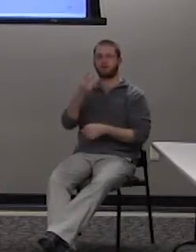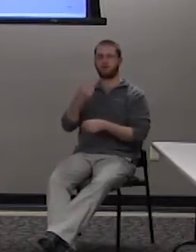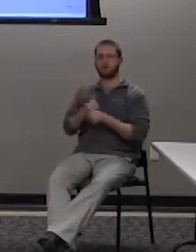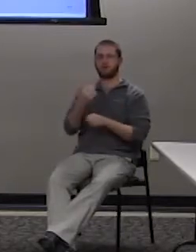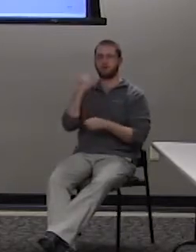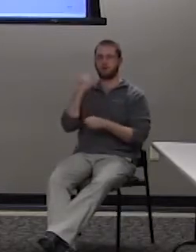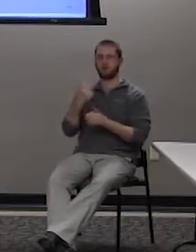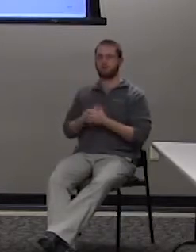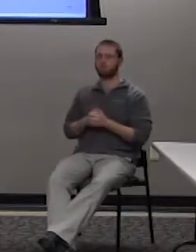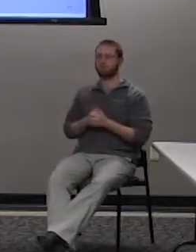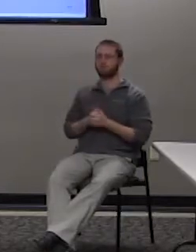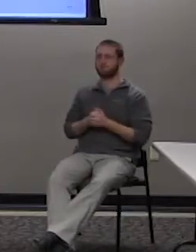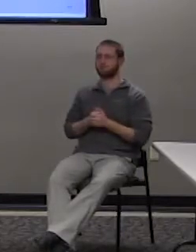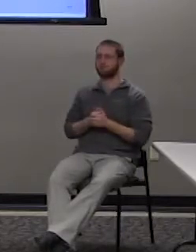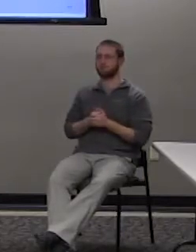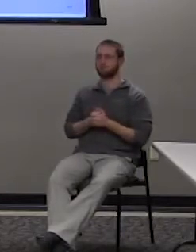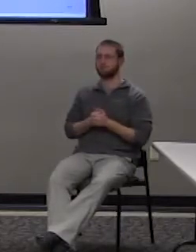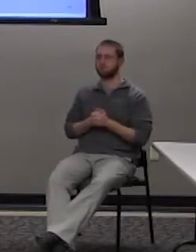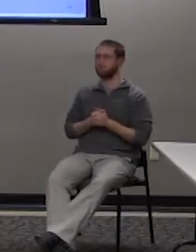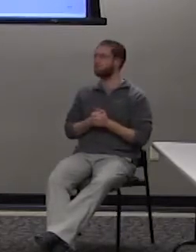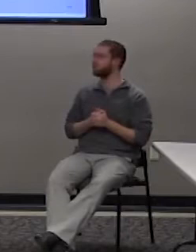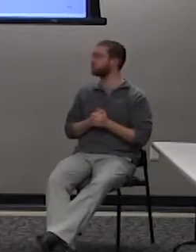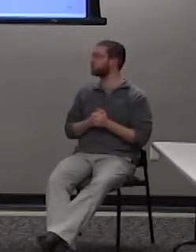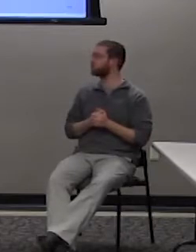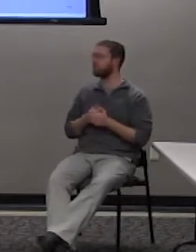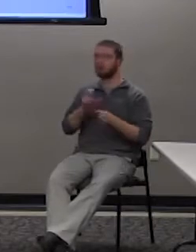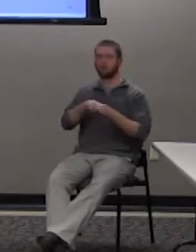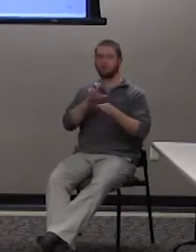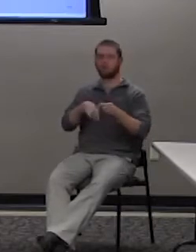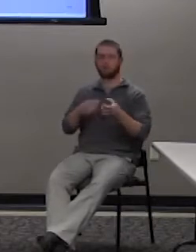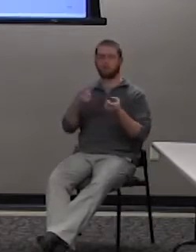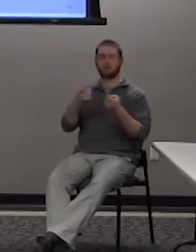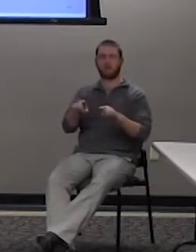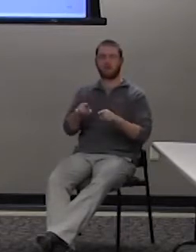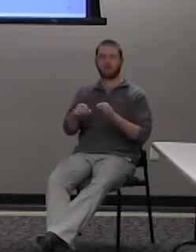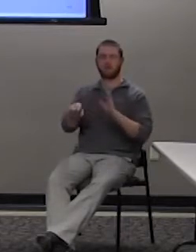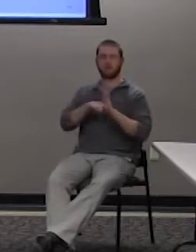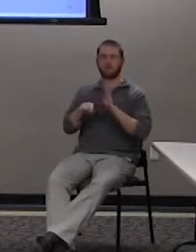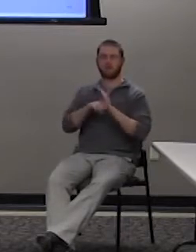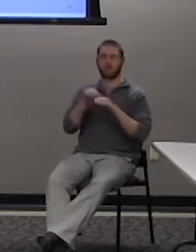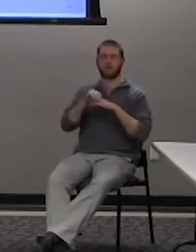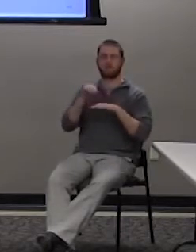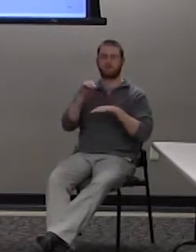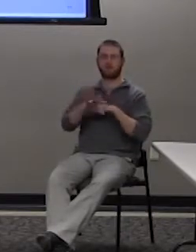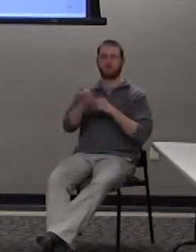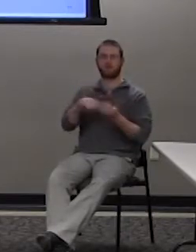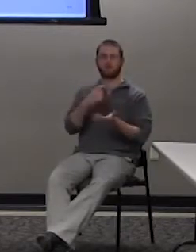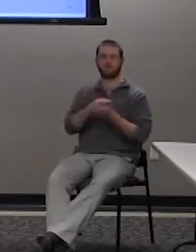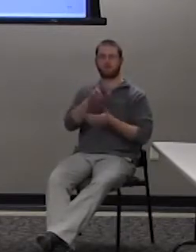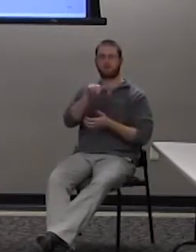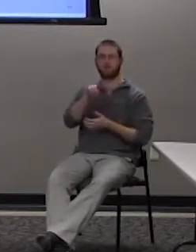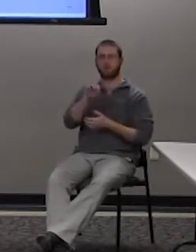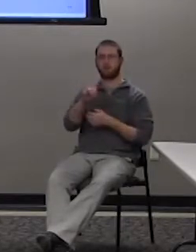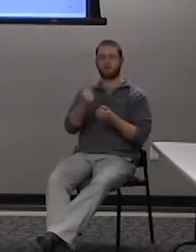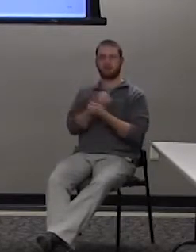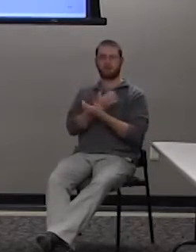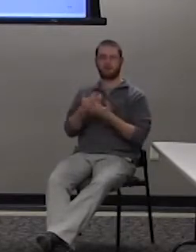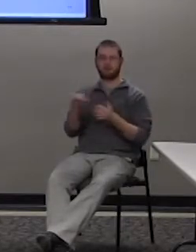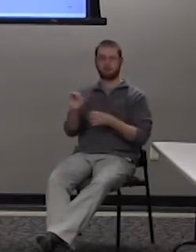Yeah. It's 2-3. Yes. And dropouts do have an adverse effect on stuff like graduation rate and blah, blah, blah, blah,